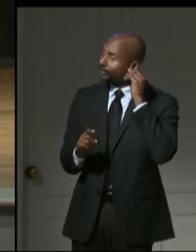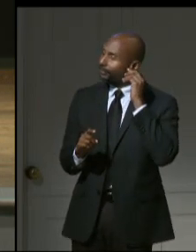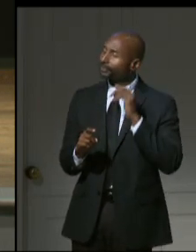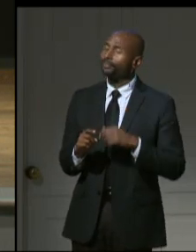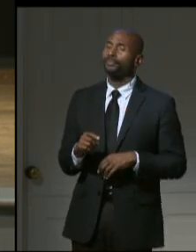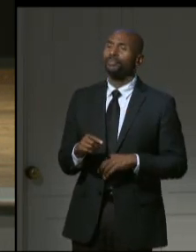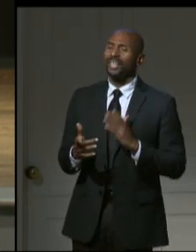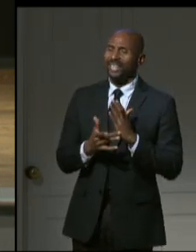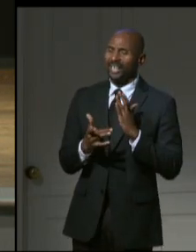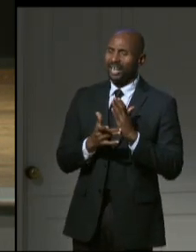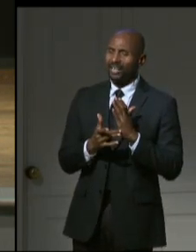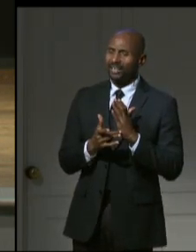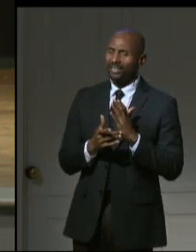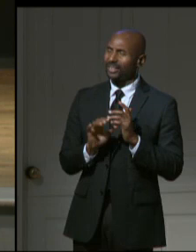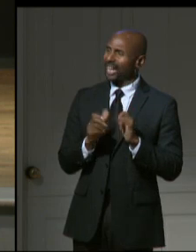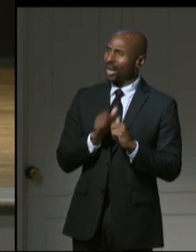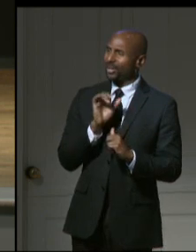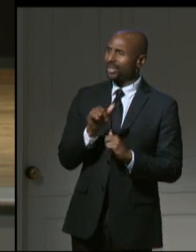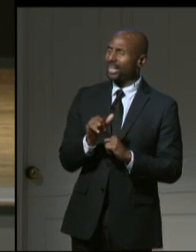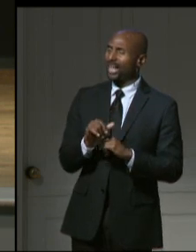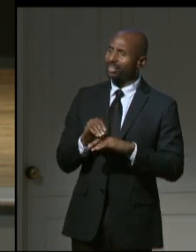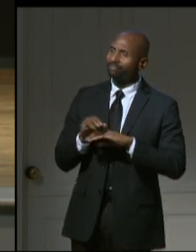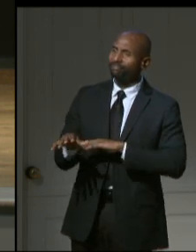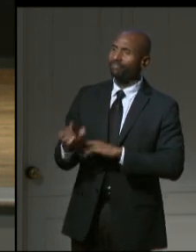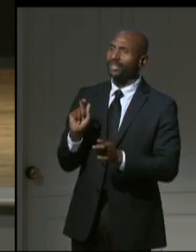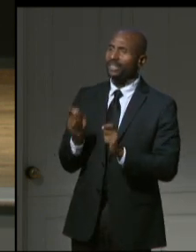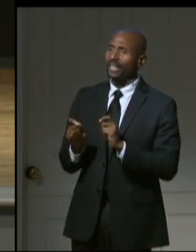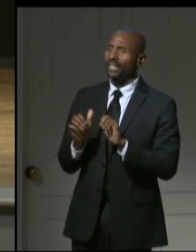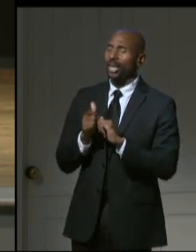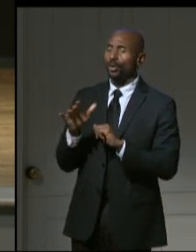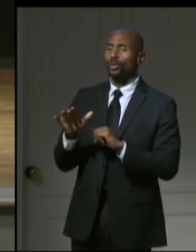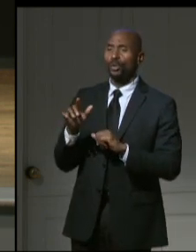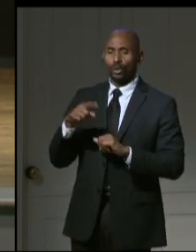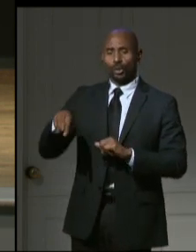changed the way you do your work